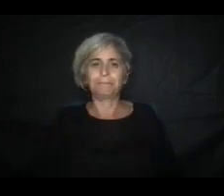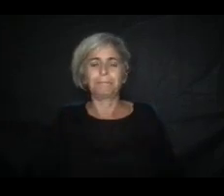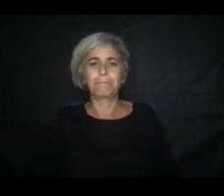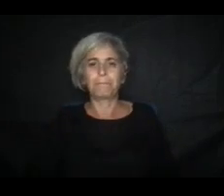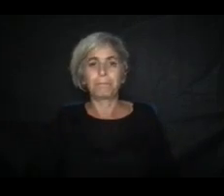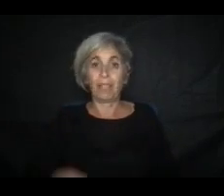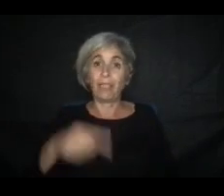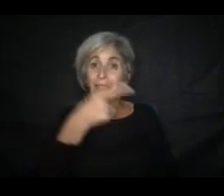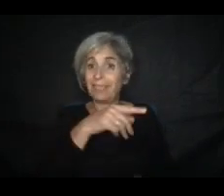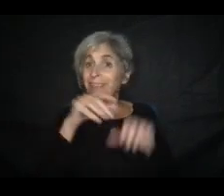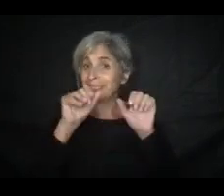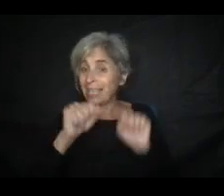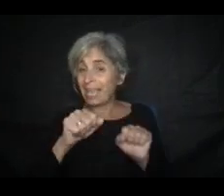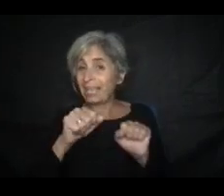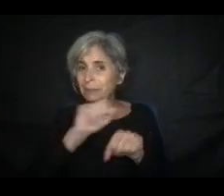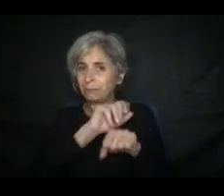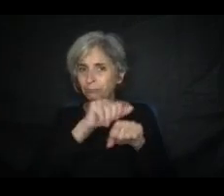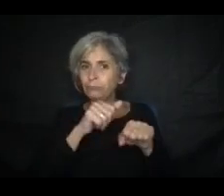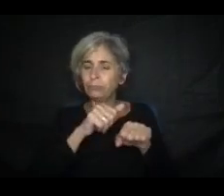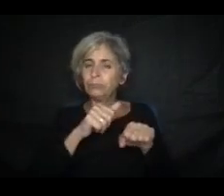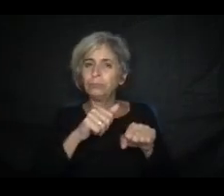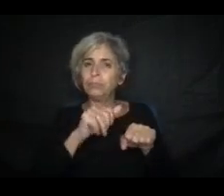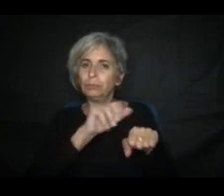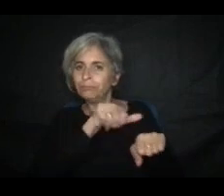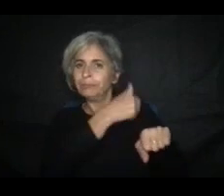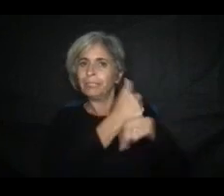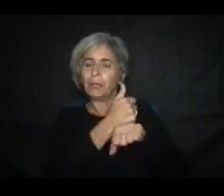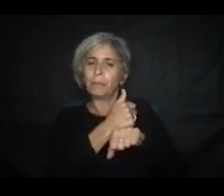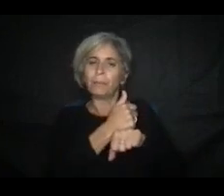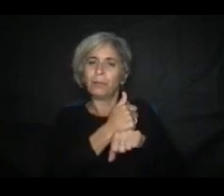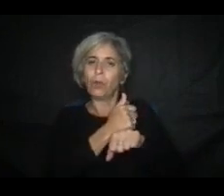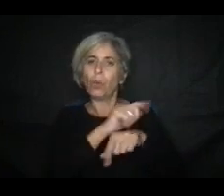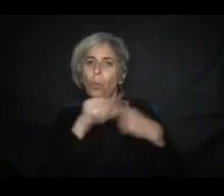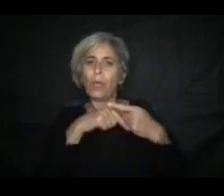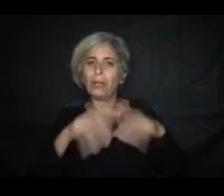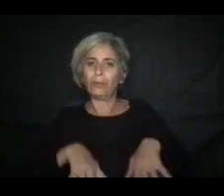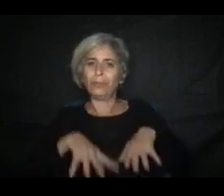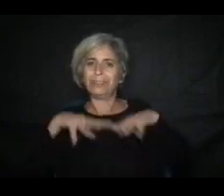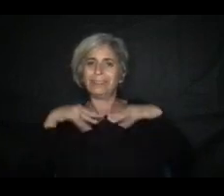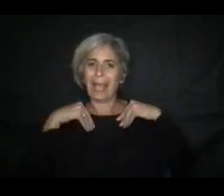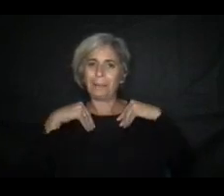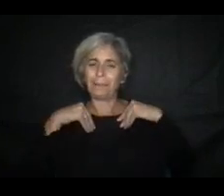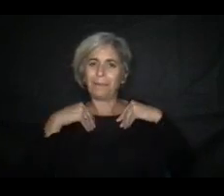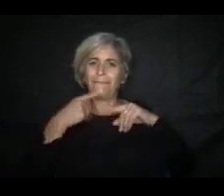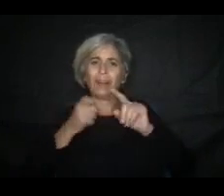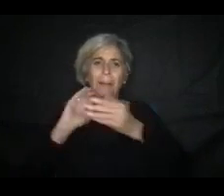these could be implemented upon adoption by the city.